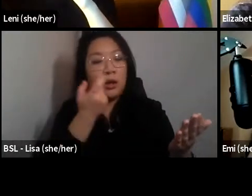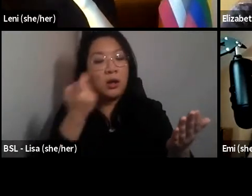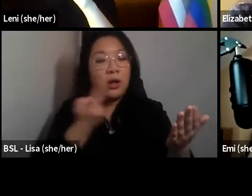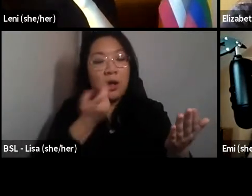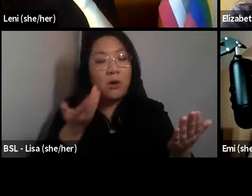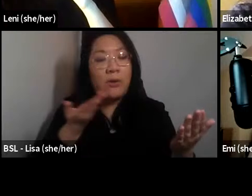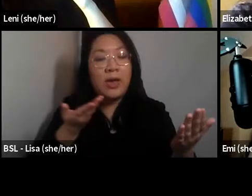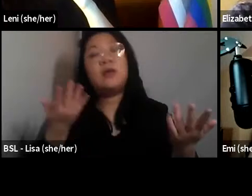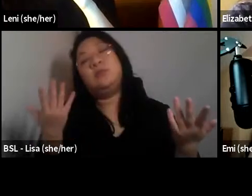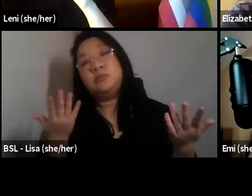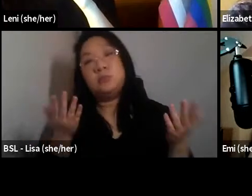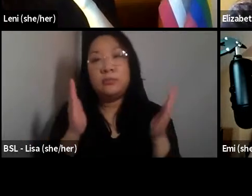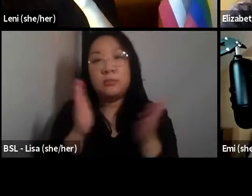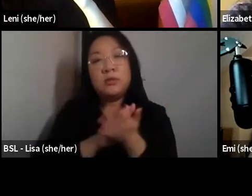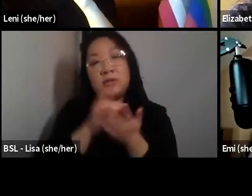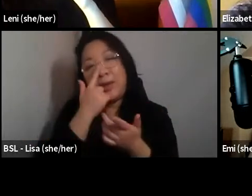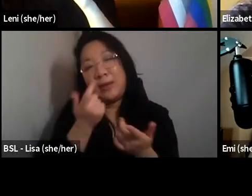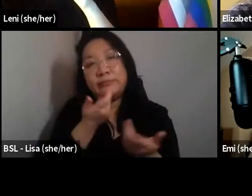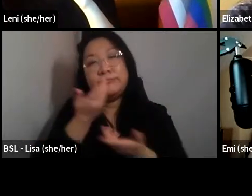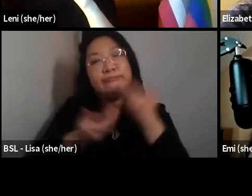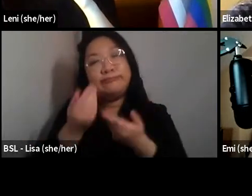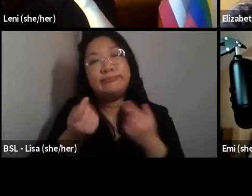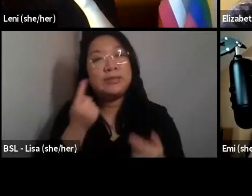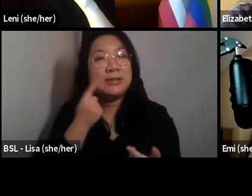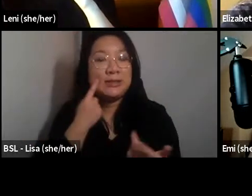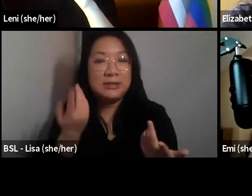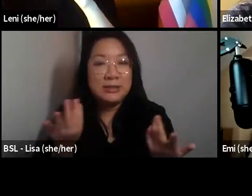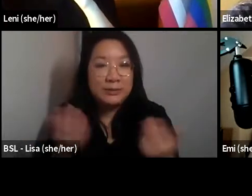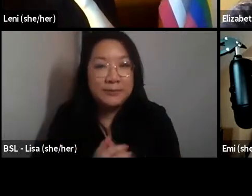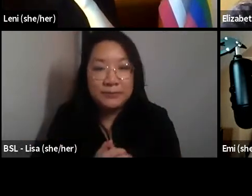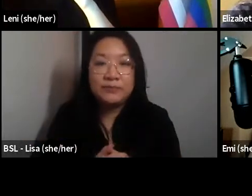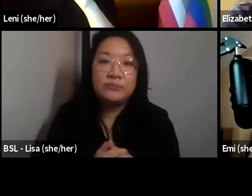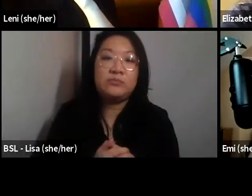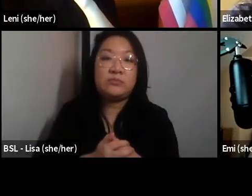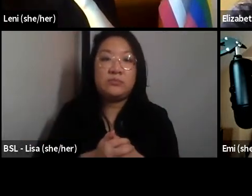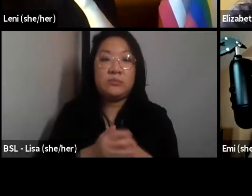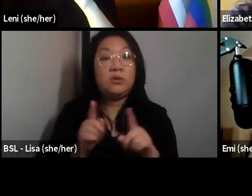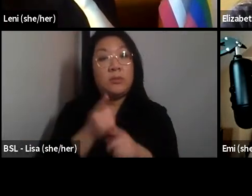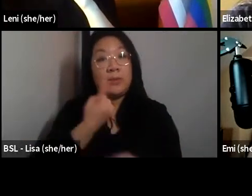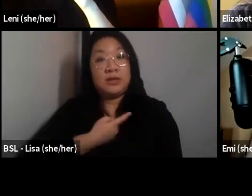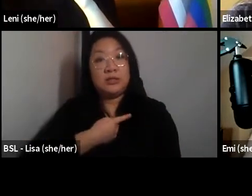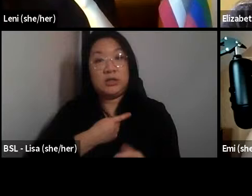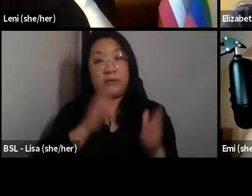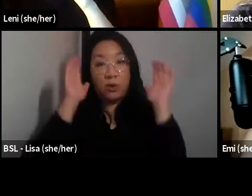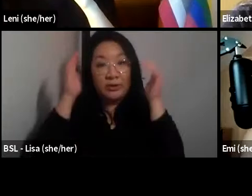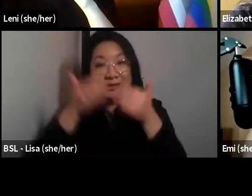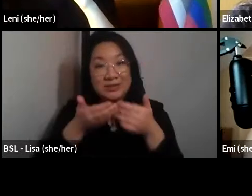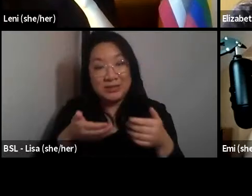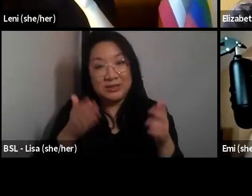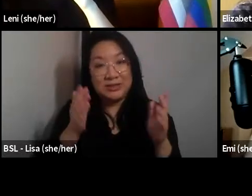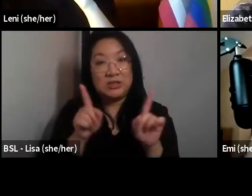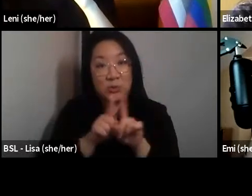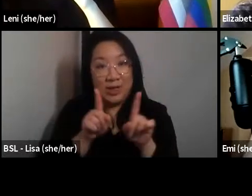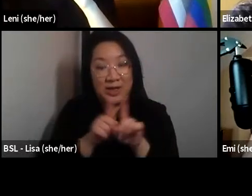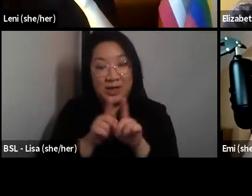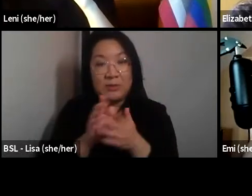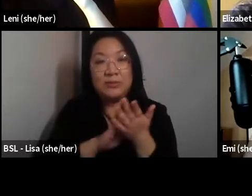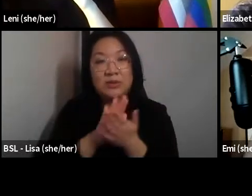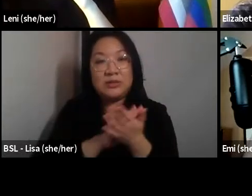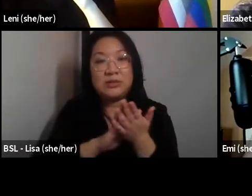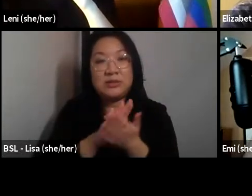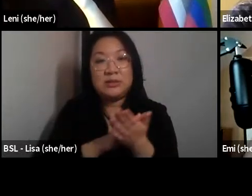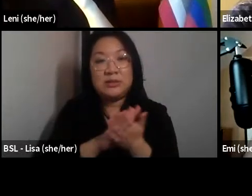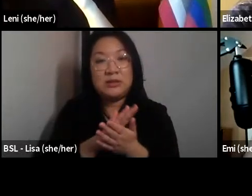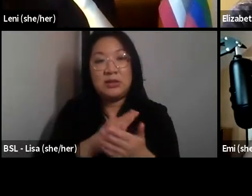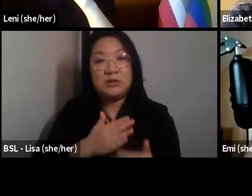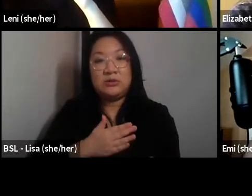to people rather than, you know, just being told, oh, you know. And I mean, I'm on the autistic spectrum as well, so I really don't necessarily like the fact that almost